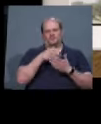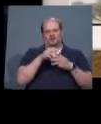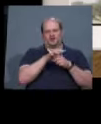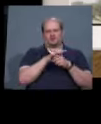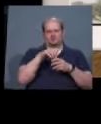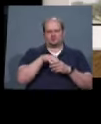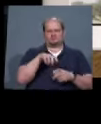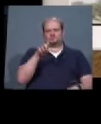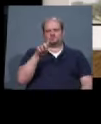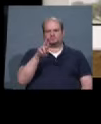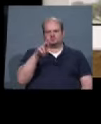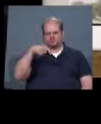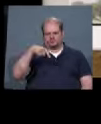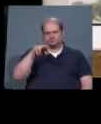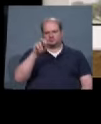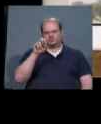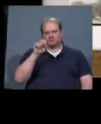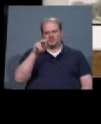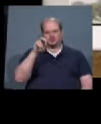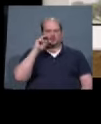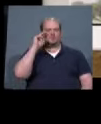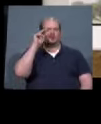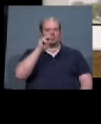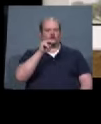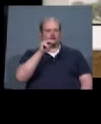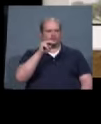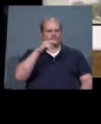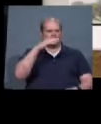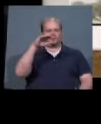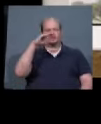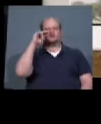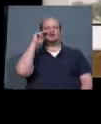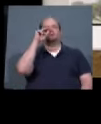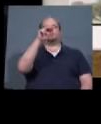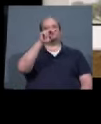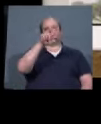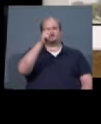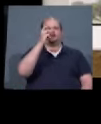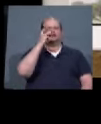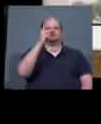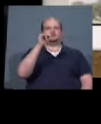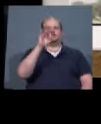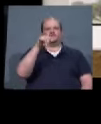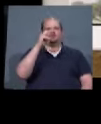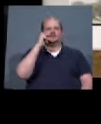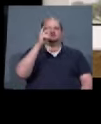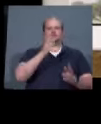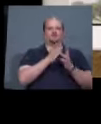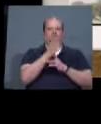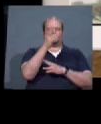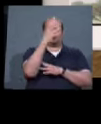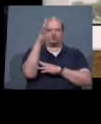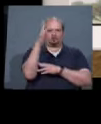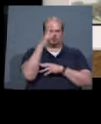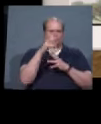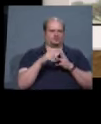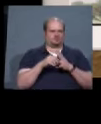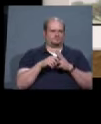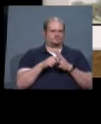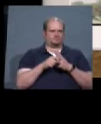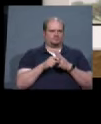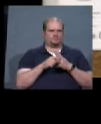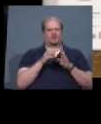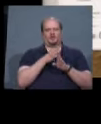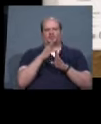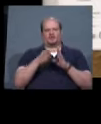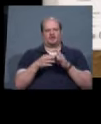in Duquesne will look right over the top of the project, never be able to see it if they could see through the trees. And then on the next